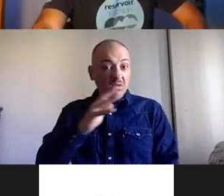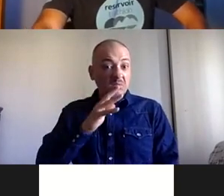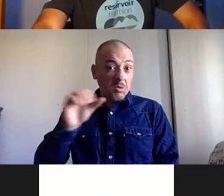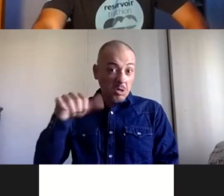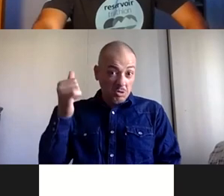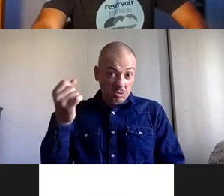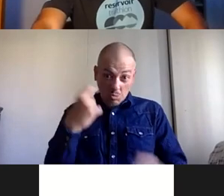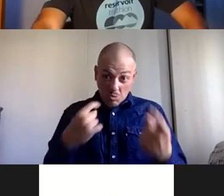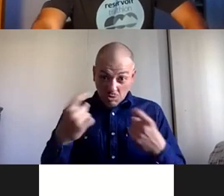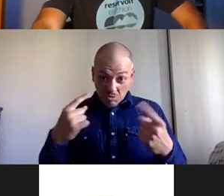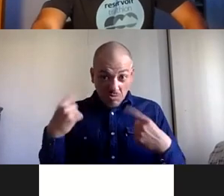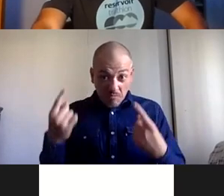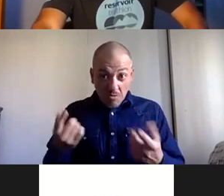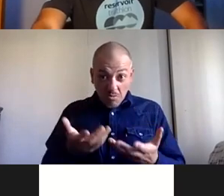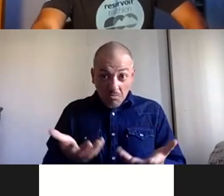questions so far?